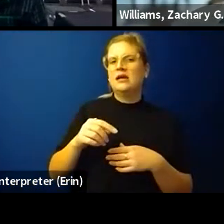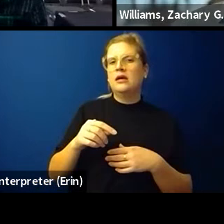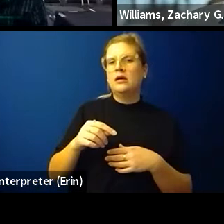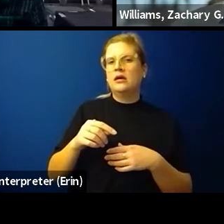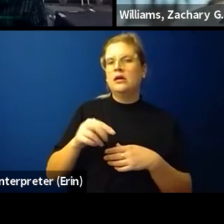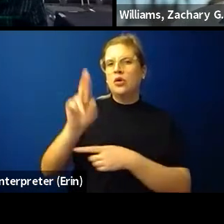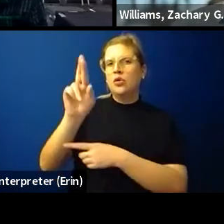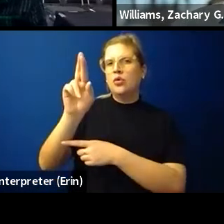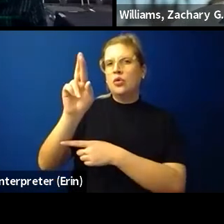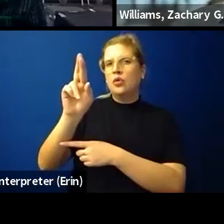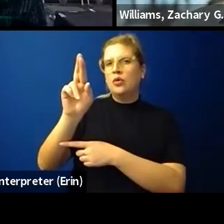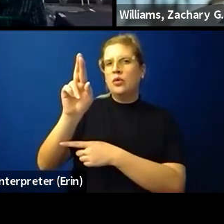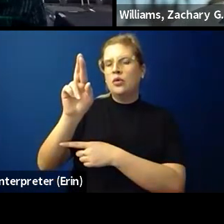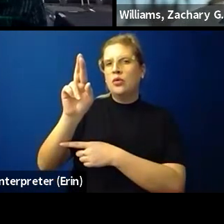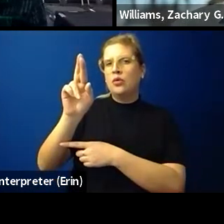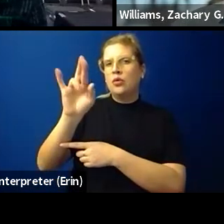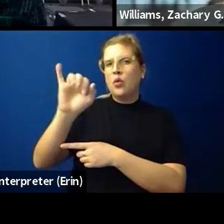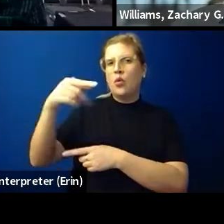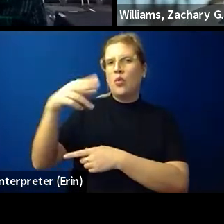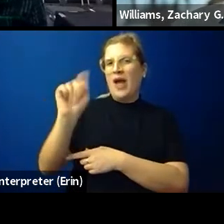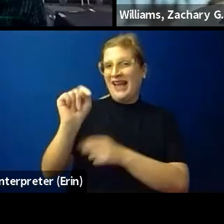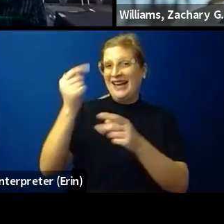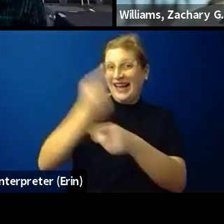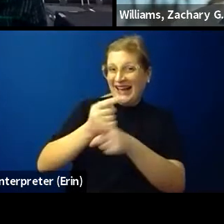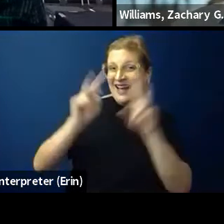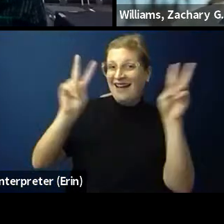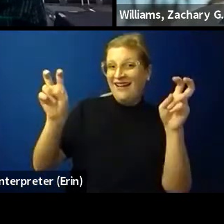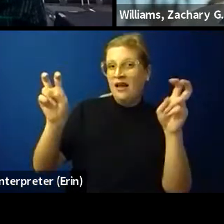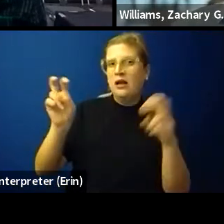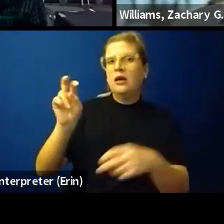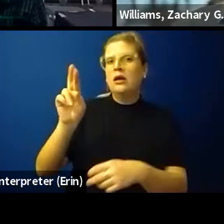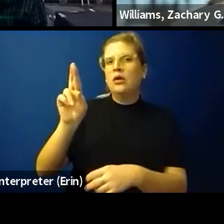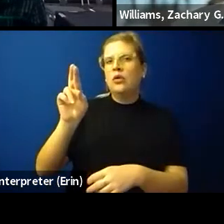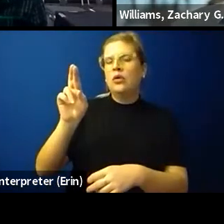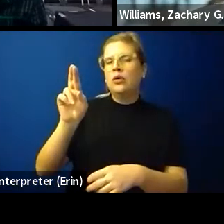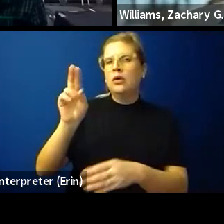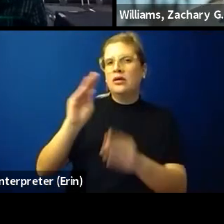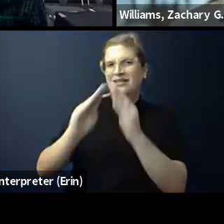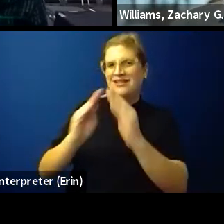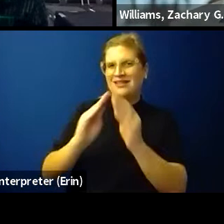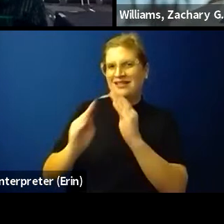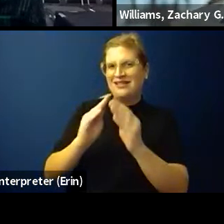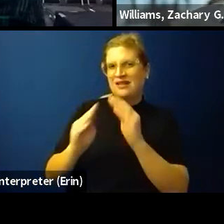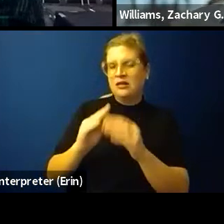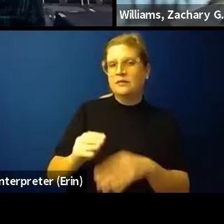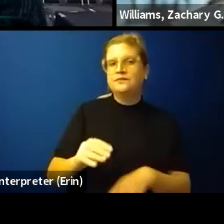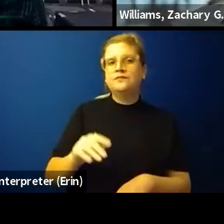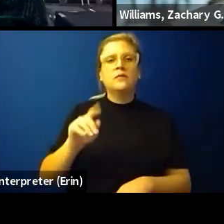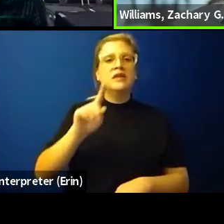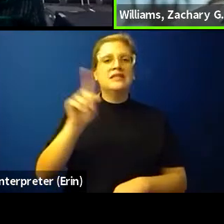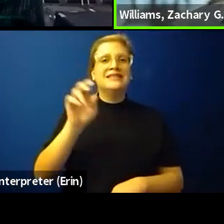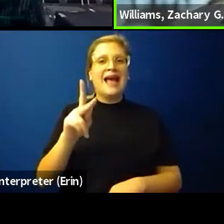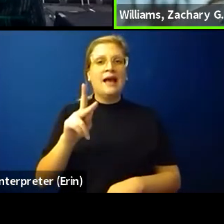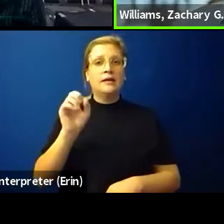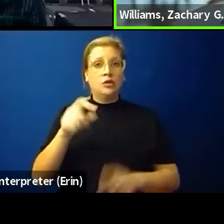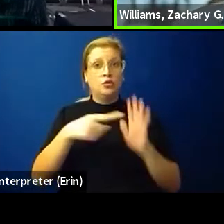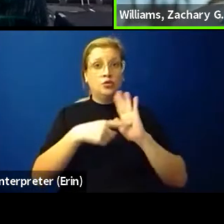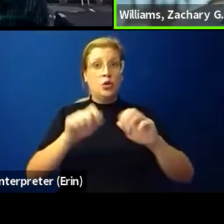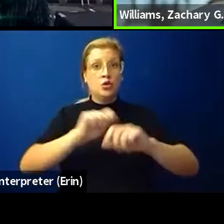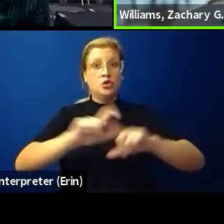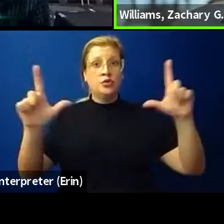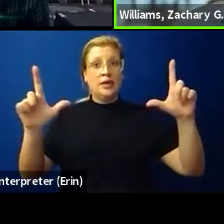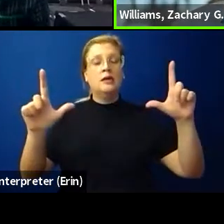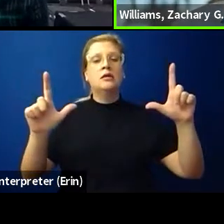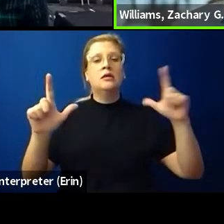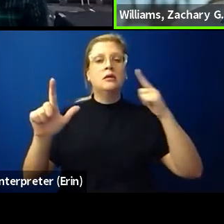rendering? It would be, Zach, I guess if you could go back to showing your screen, it's the entire